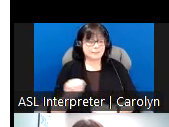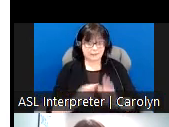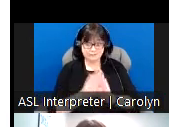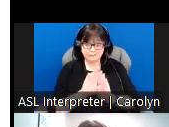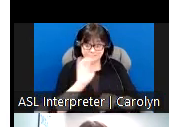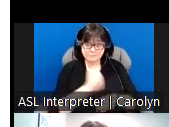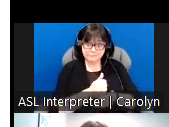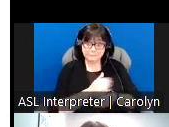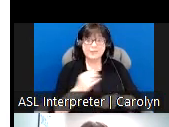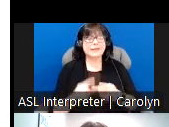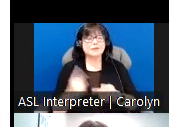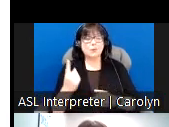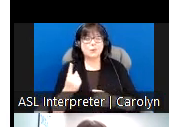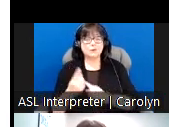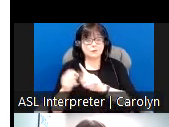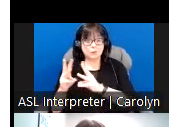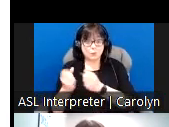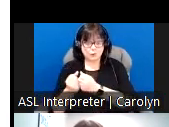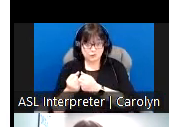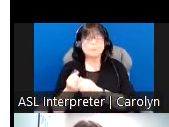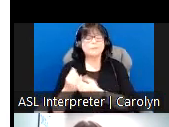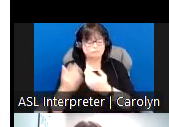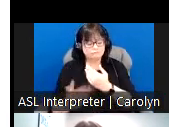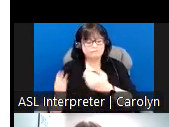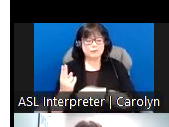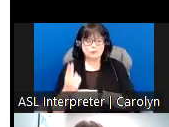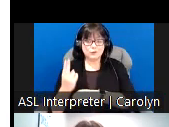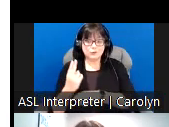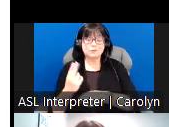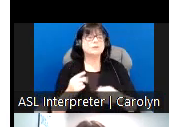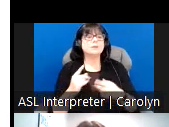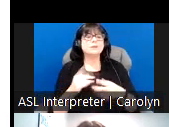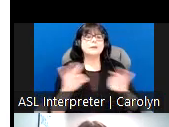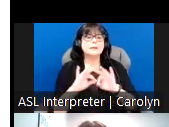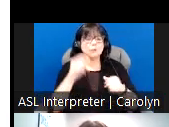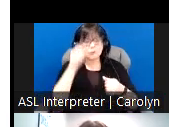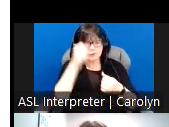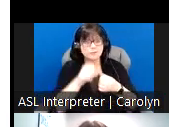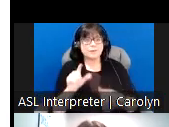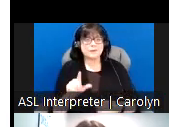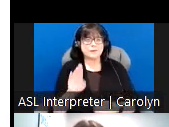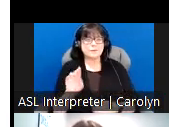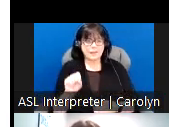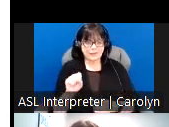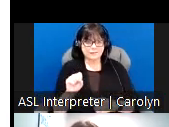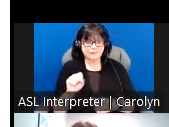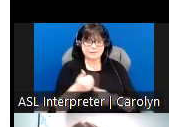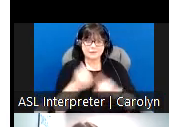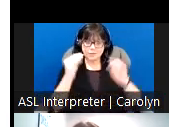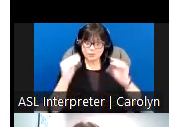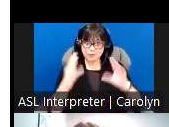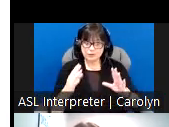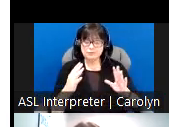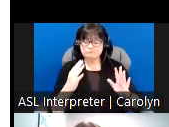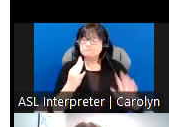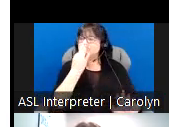of a workshop. First, I think it's important to remember that LBS practitioners are the subject matter experts on the